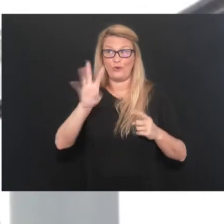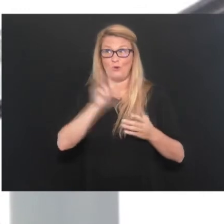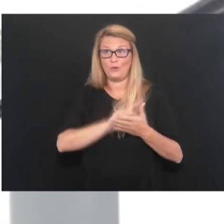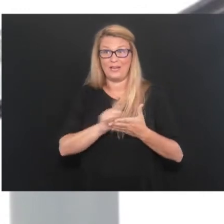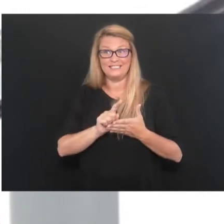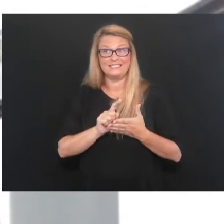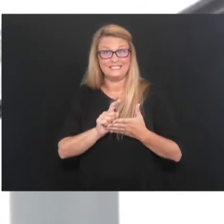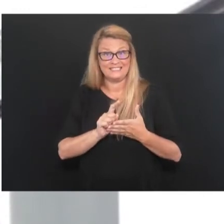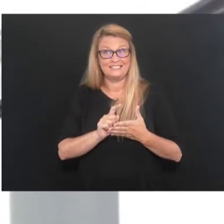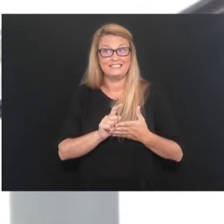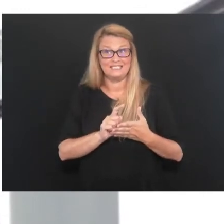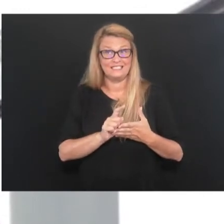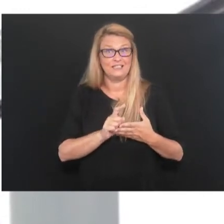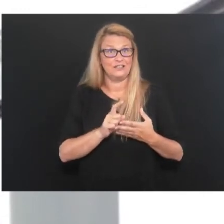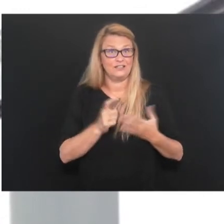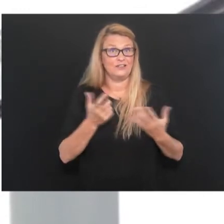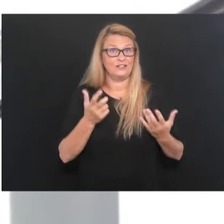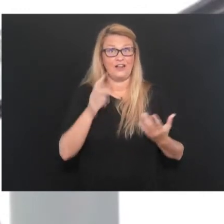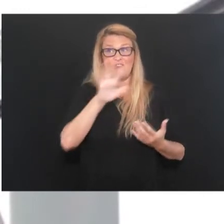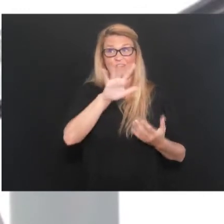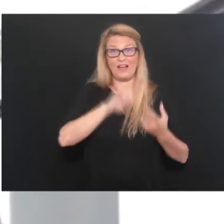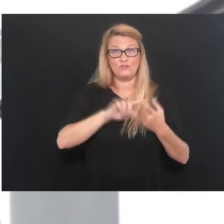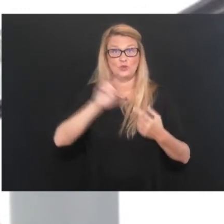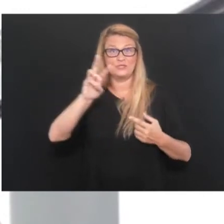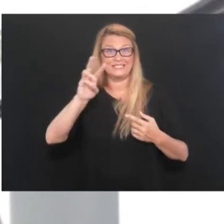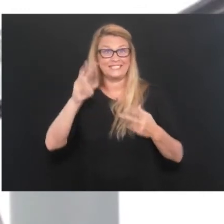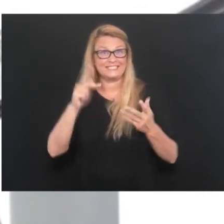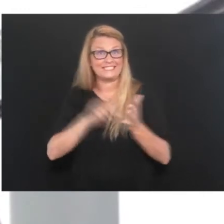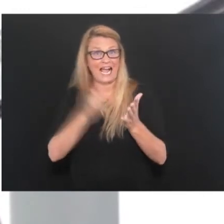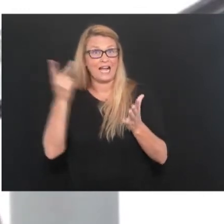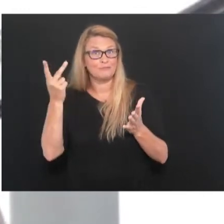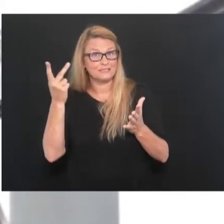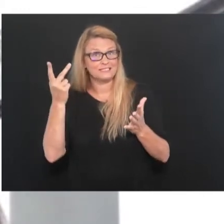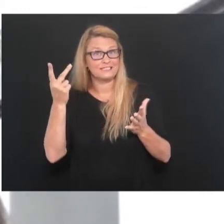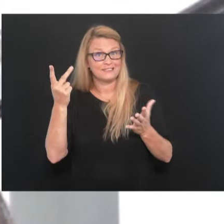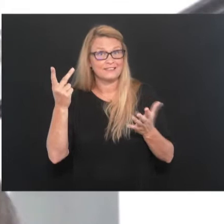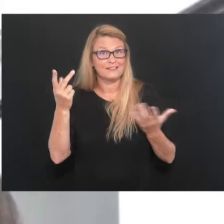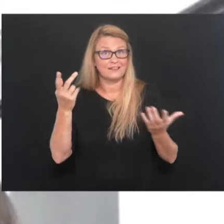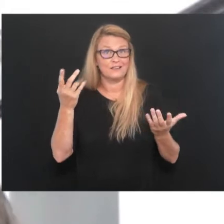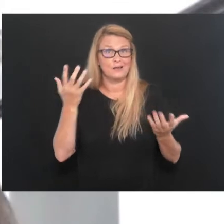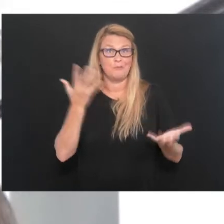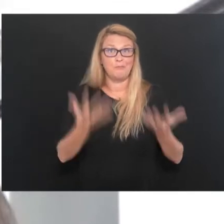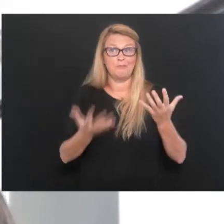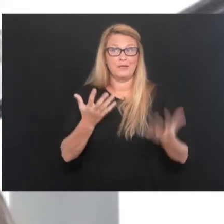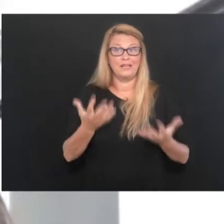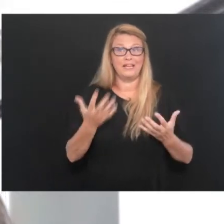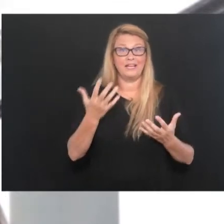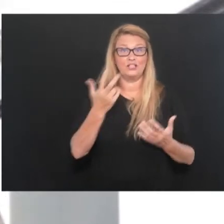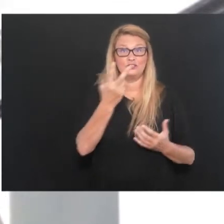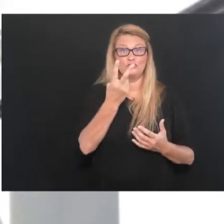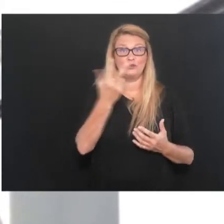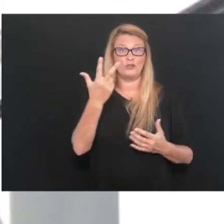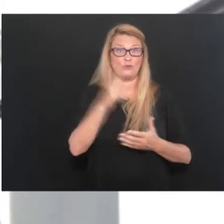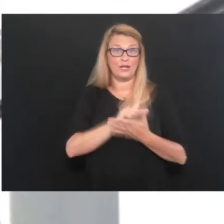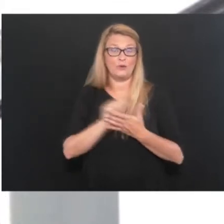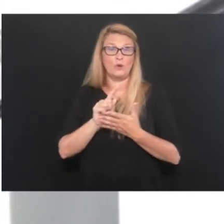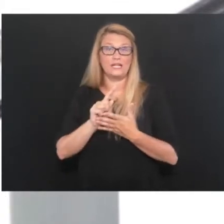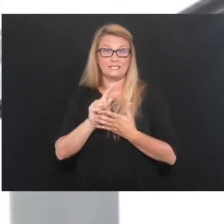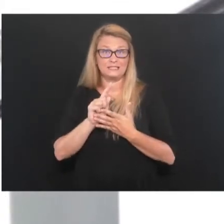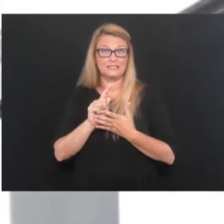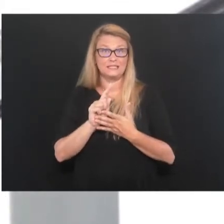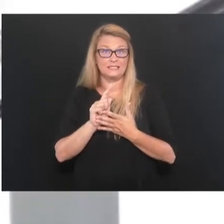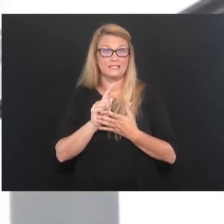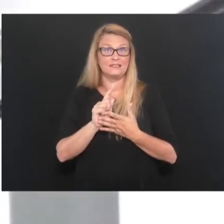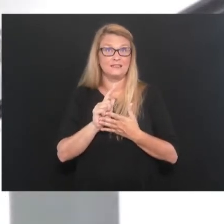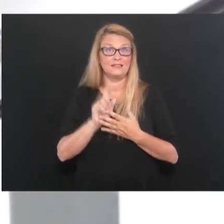of months, but we're seeing cases jump 5 to 6 times, we might expect to see something the next 2 to 3 weeks. I would just shorten it because